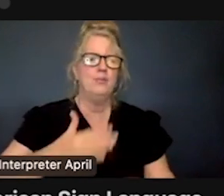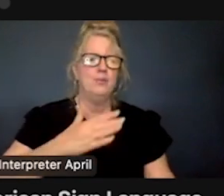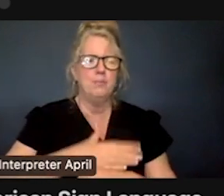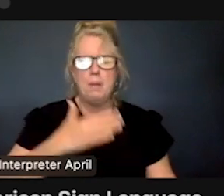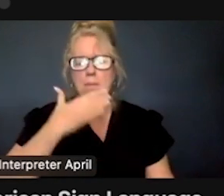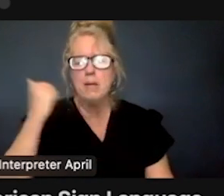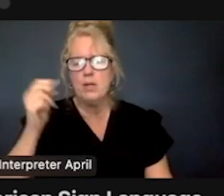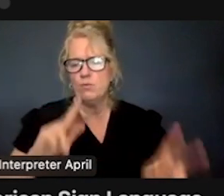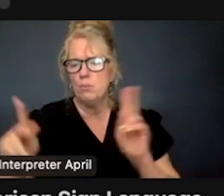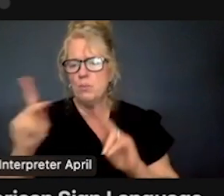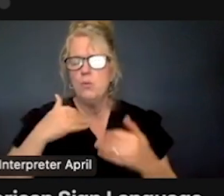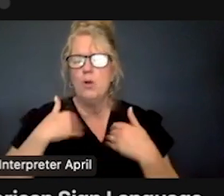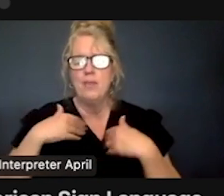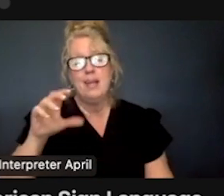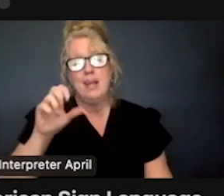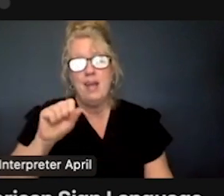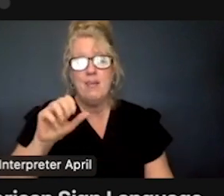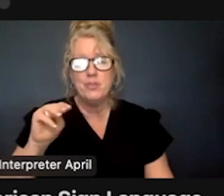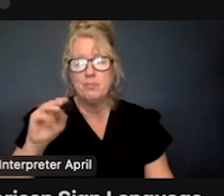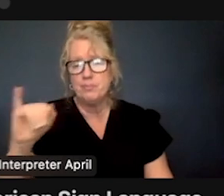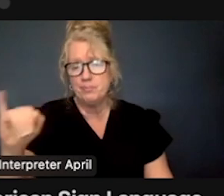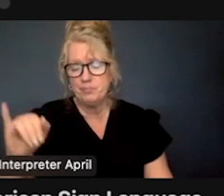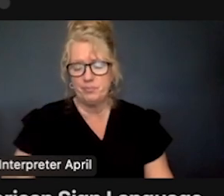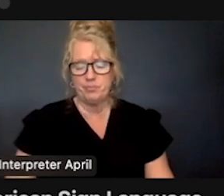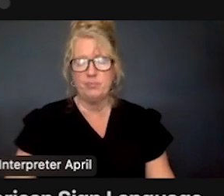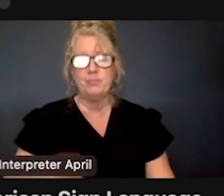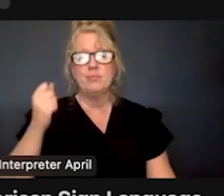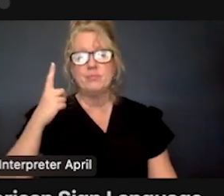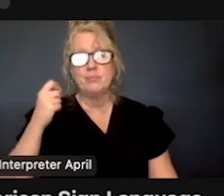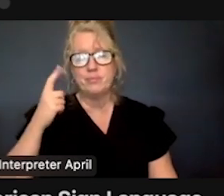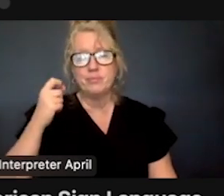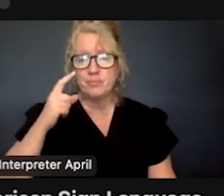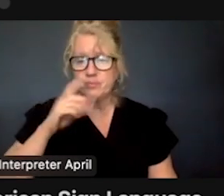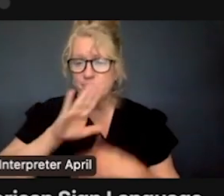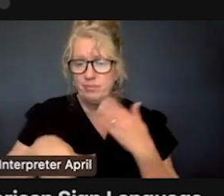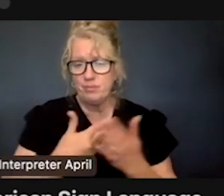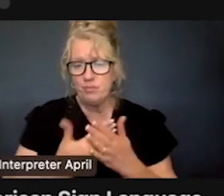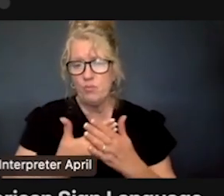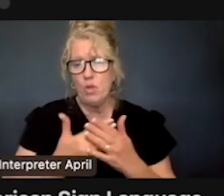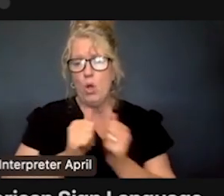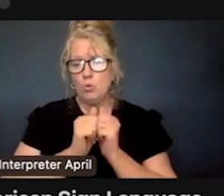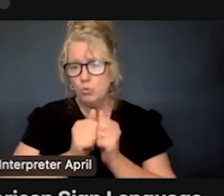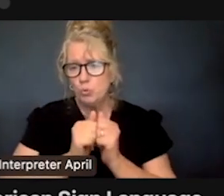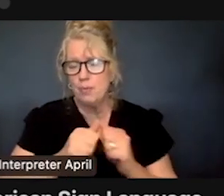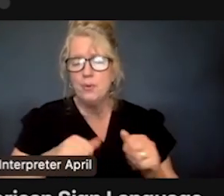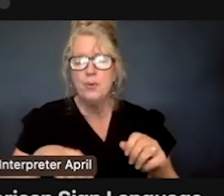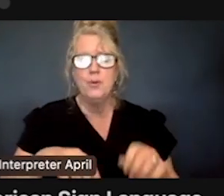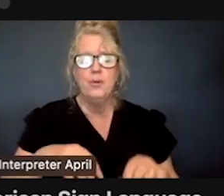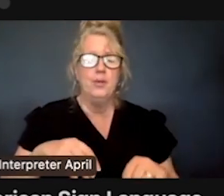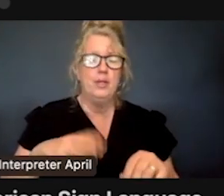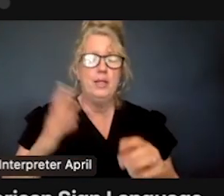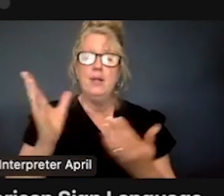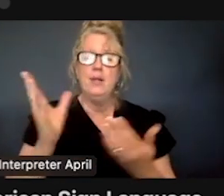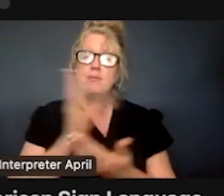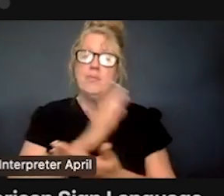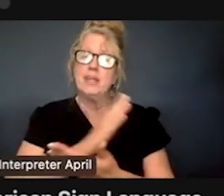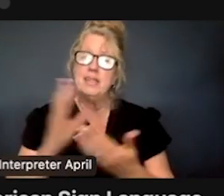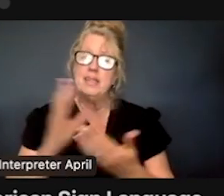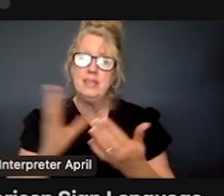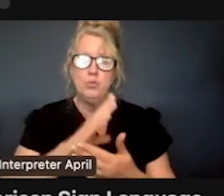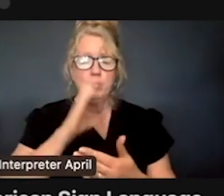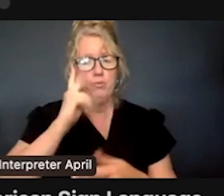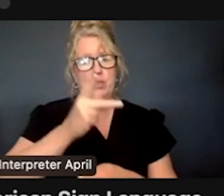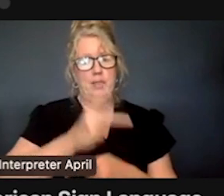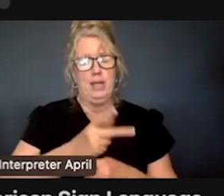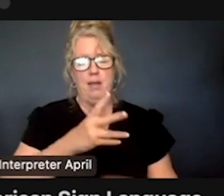people who have serious mental illness. So that the whole movement together with the continuum of care in the